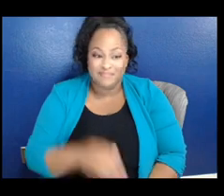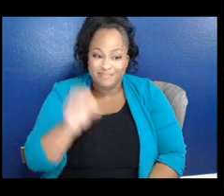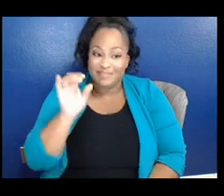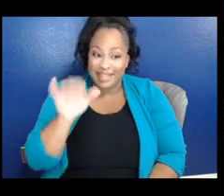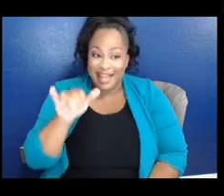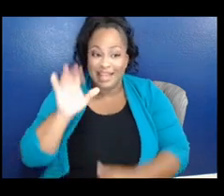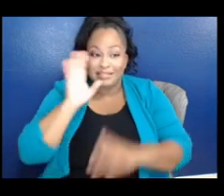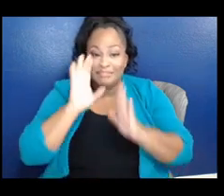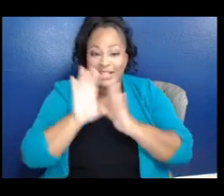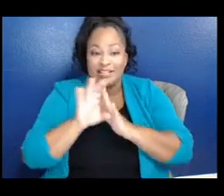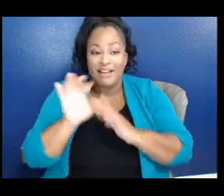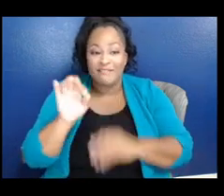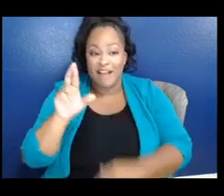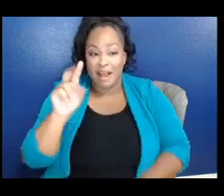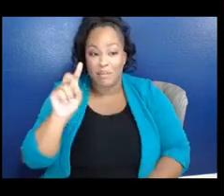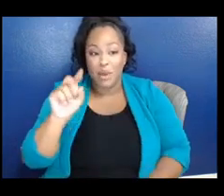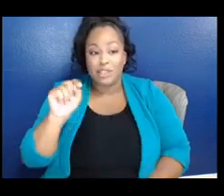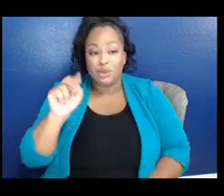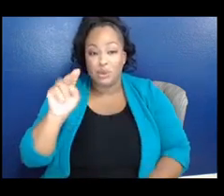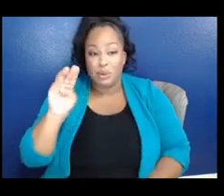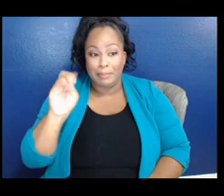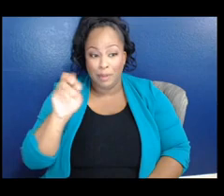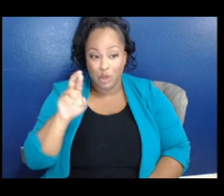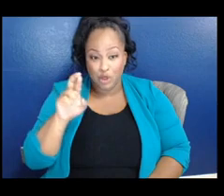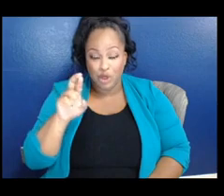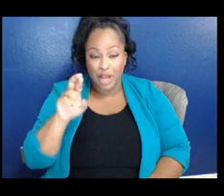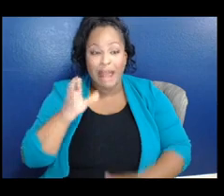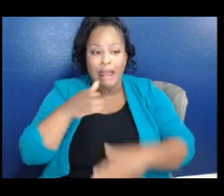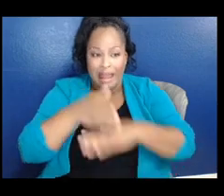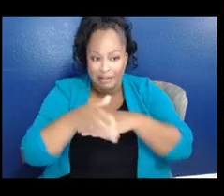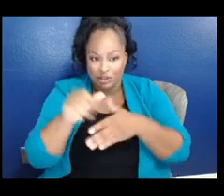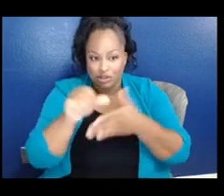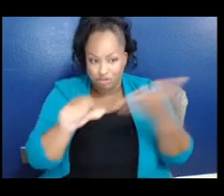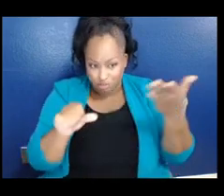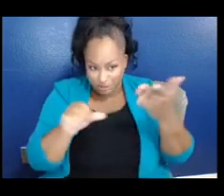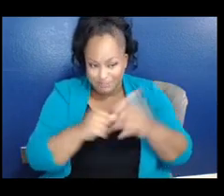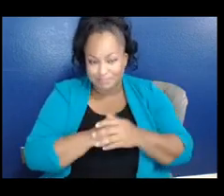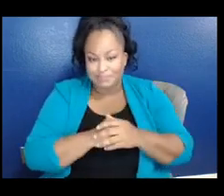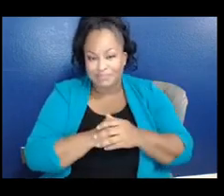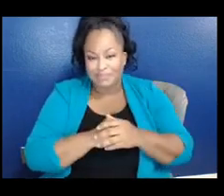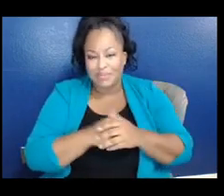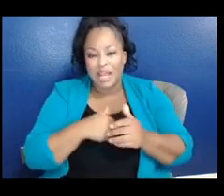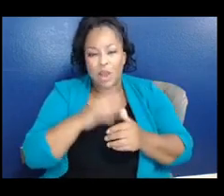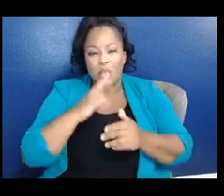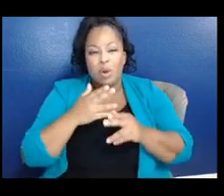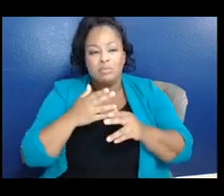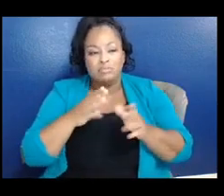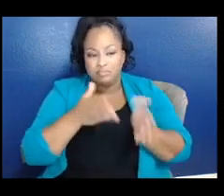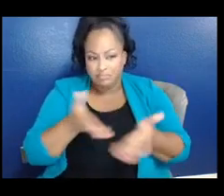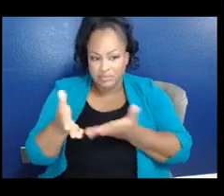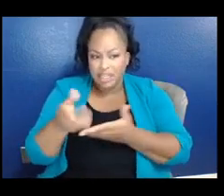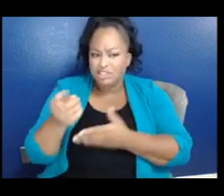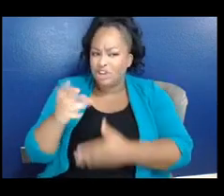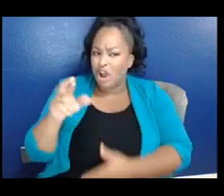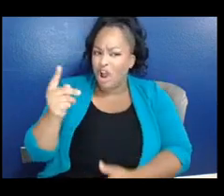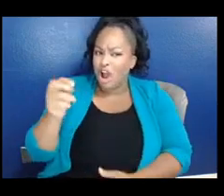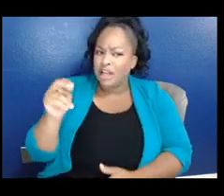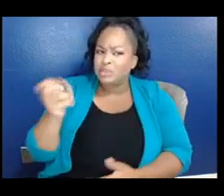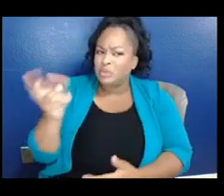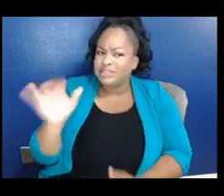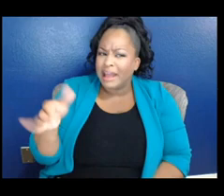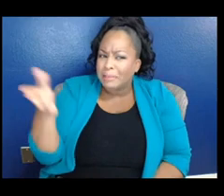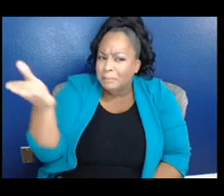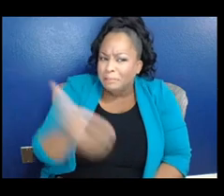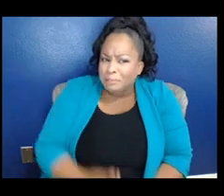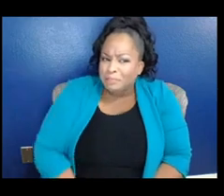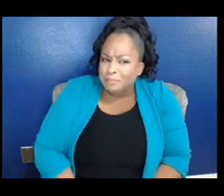So this is a picture of fibroid tumors post-op. And I'm going to actually refer to Dr. Hawkins. Dr. Hawkins, what are we